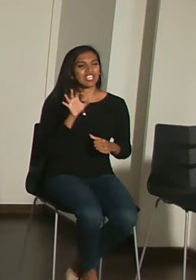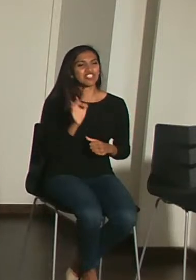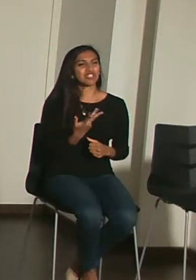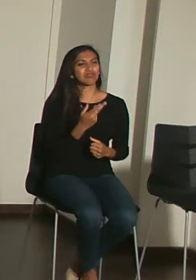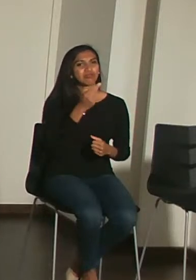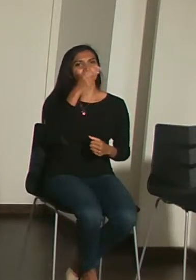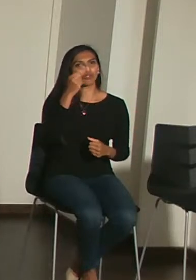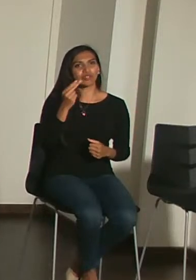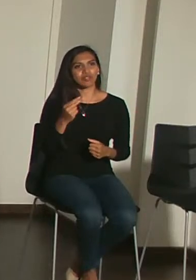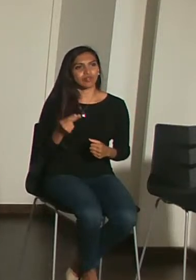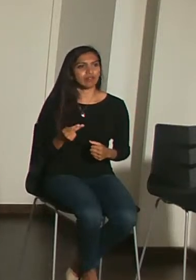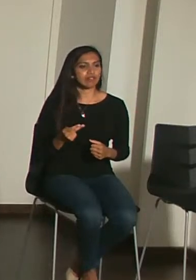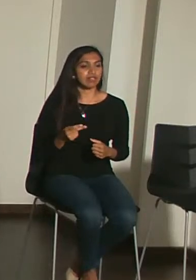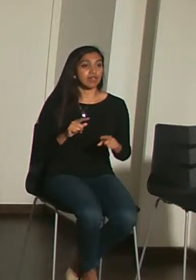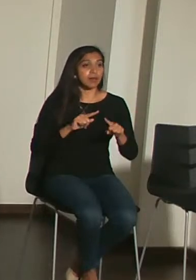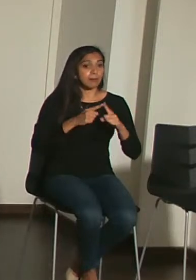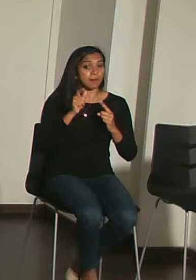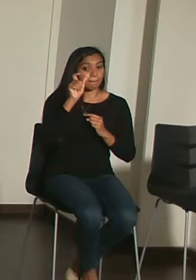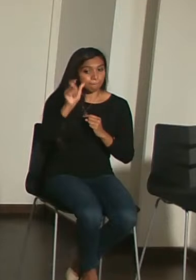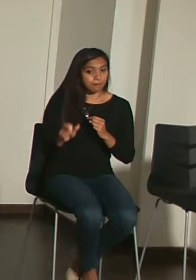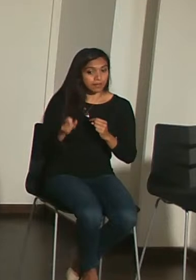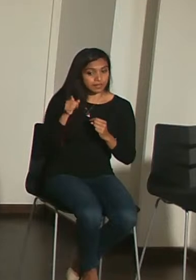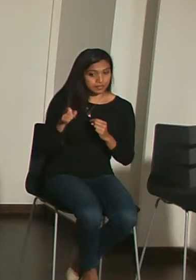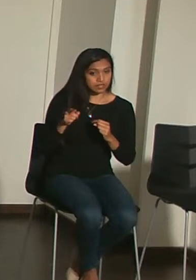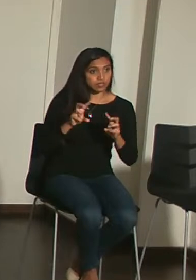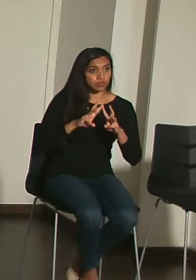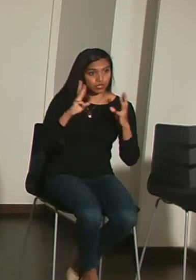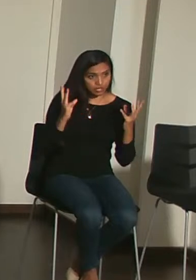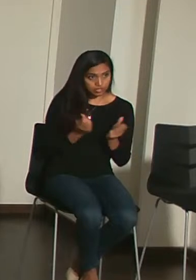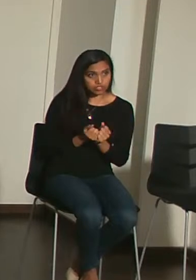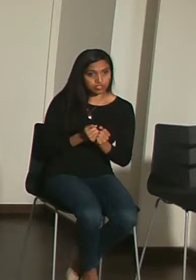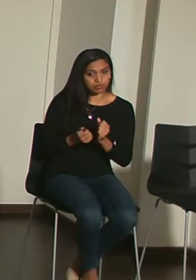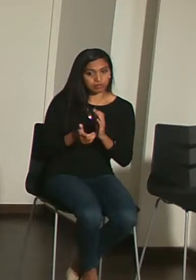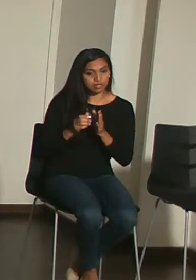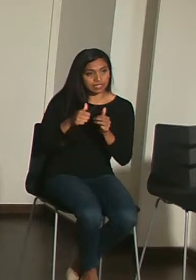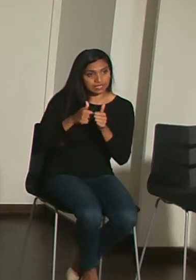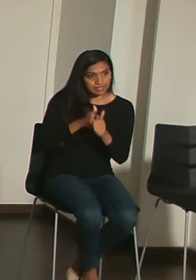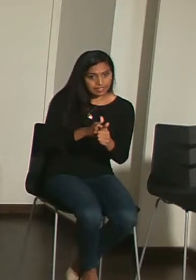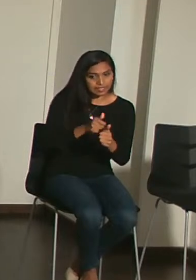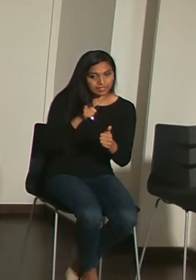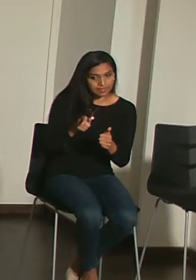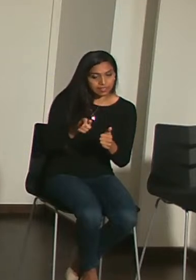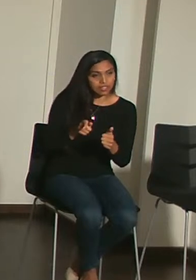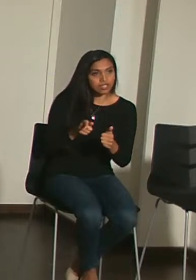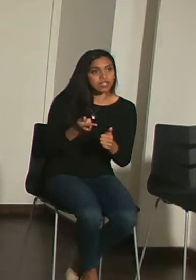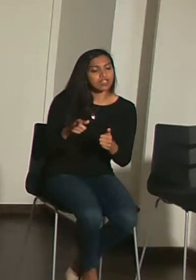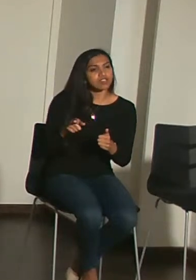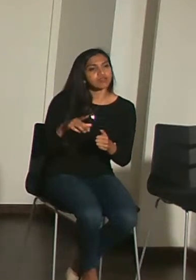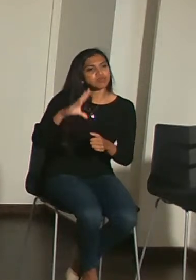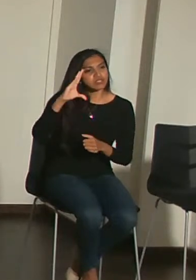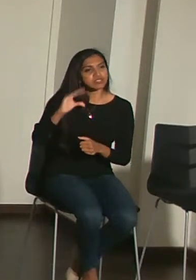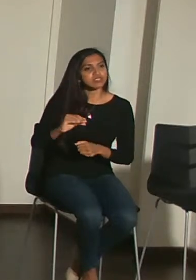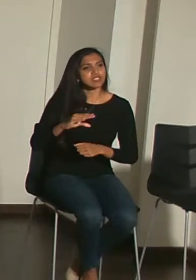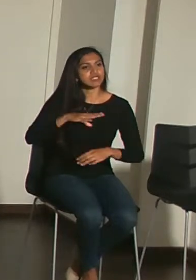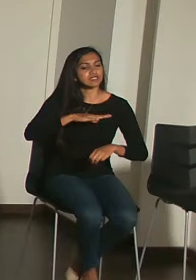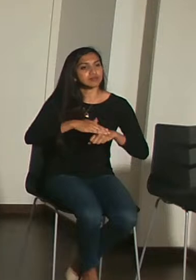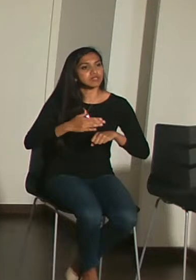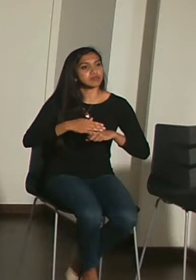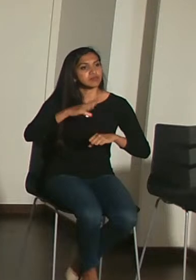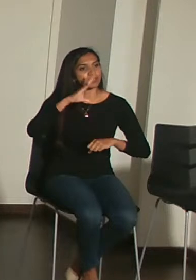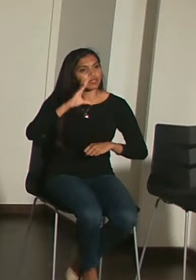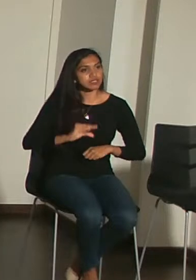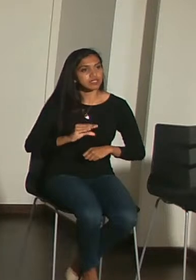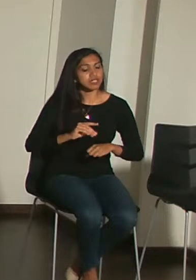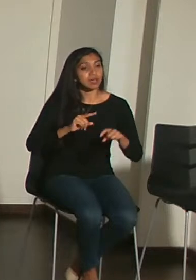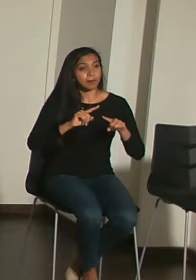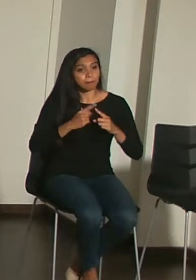course the person conducting the workshop is an expert. But then they come to learn the skill of